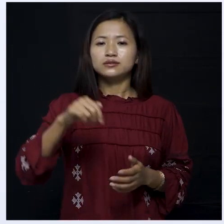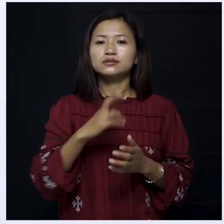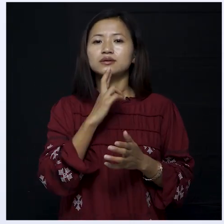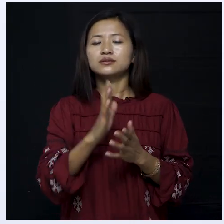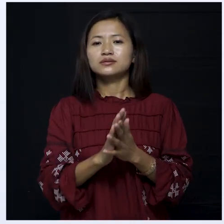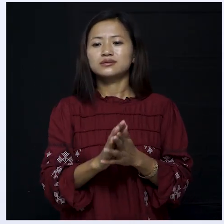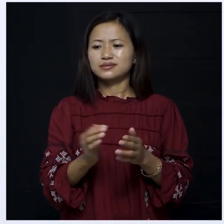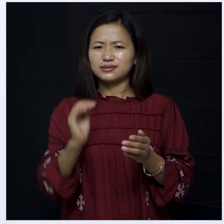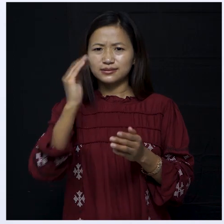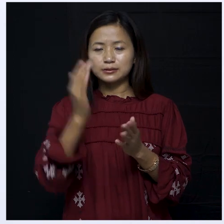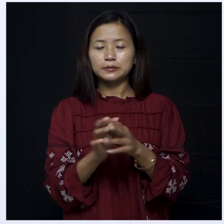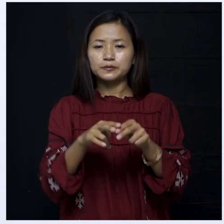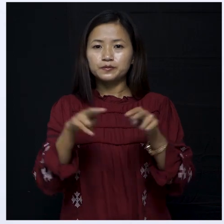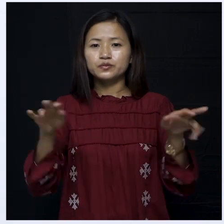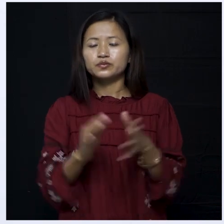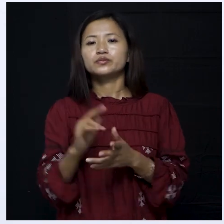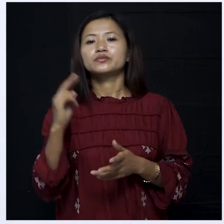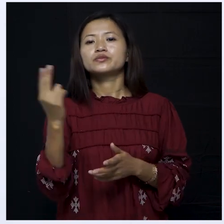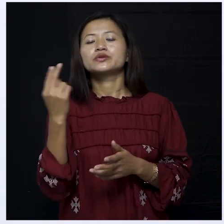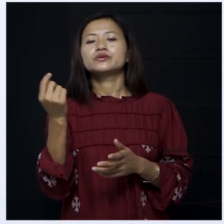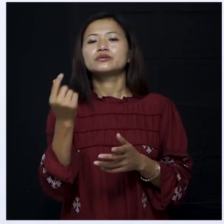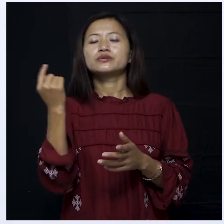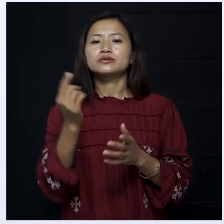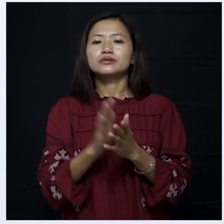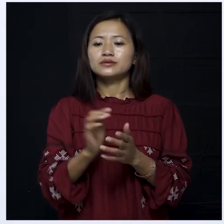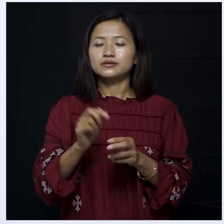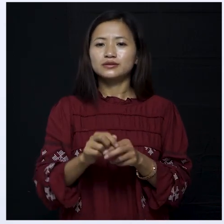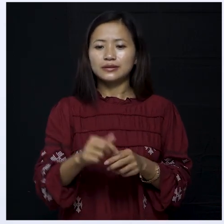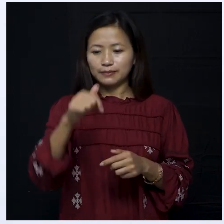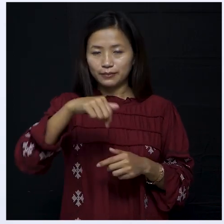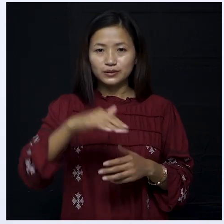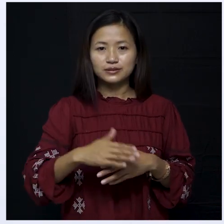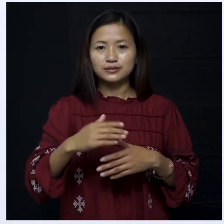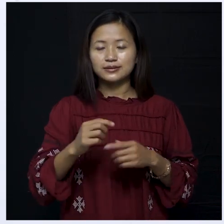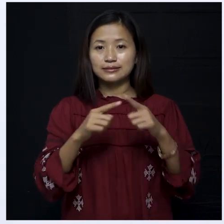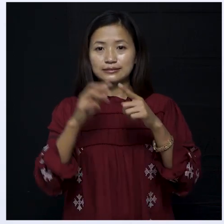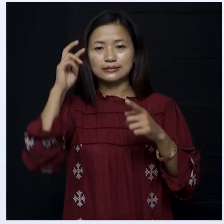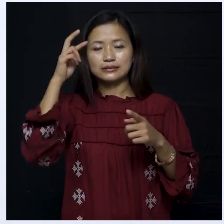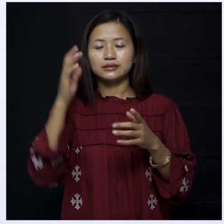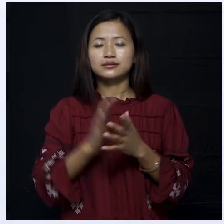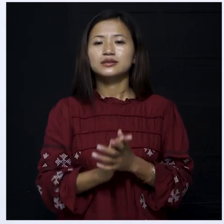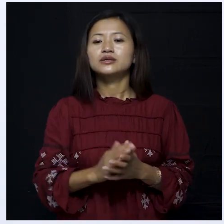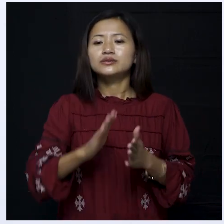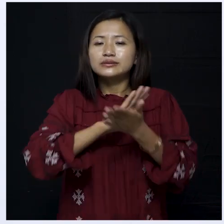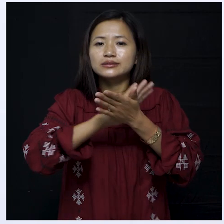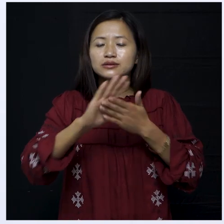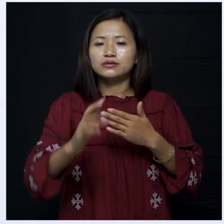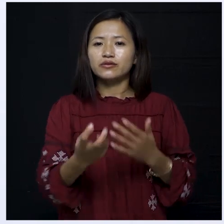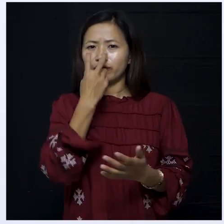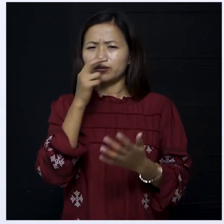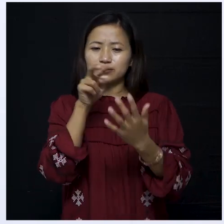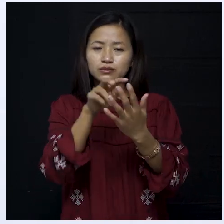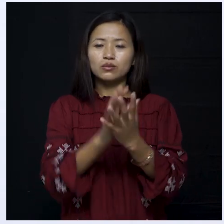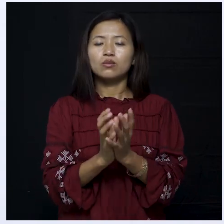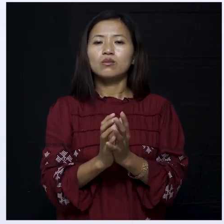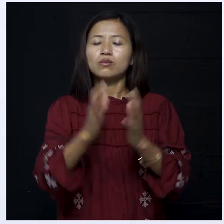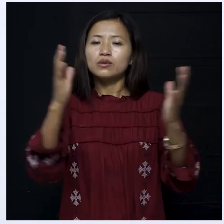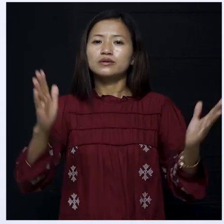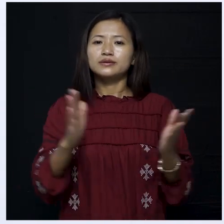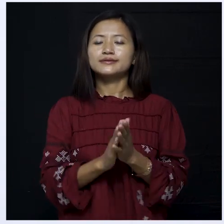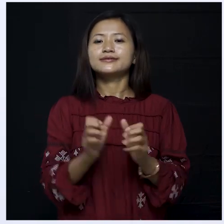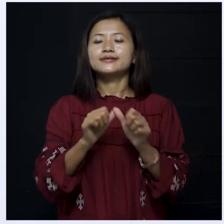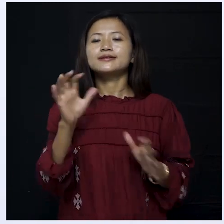of the differences, and we use it in the present tense to make it clear or to focus more on when the action is taking